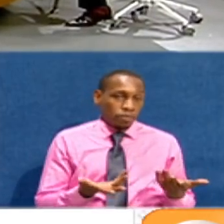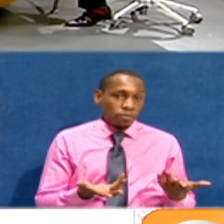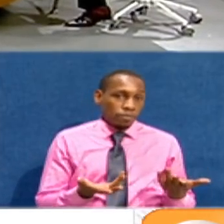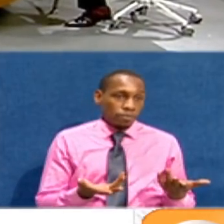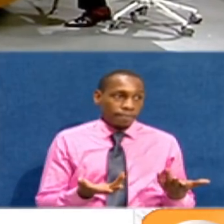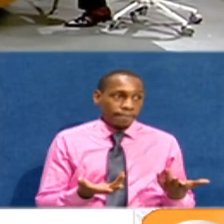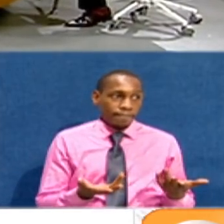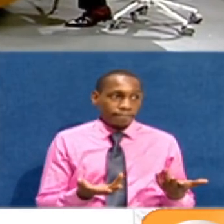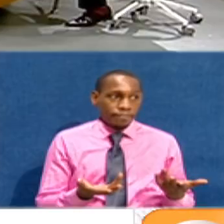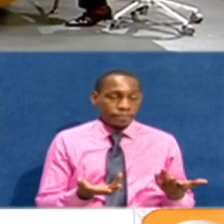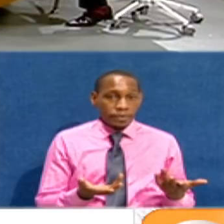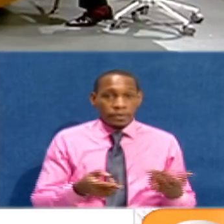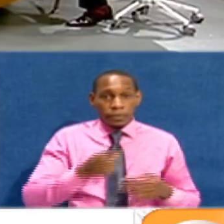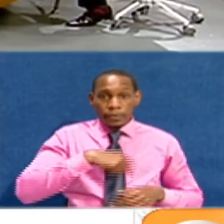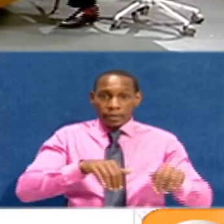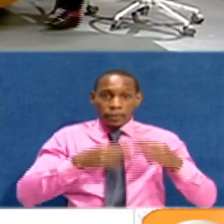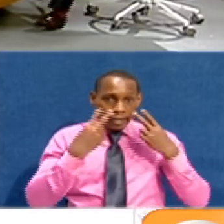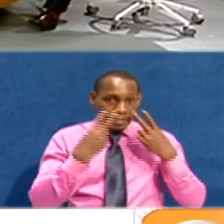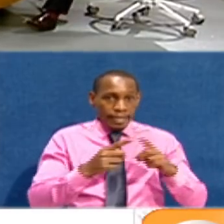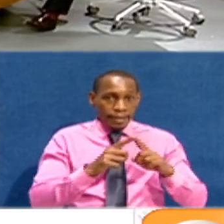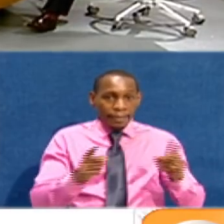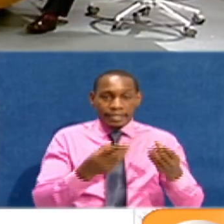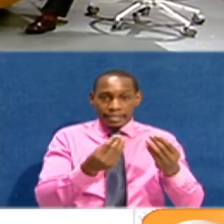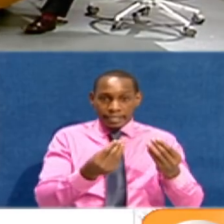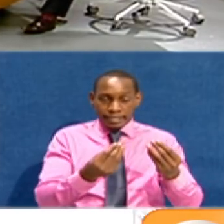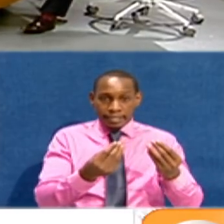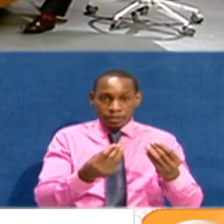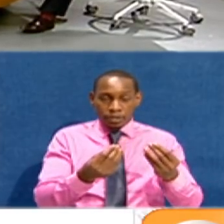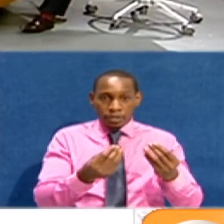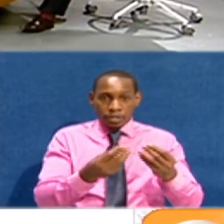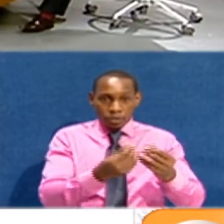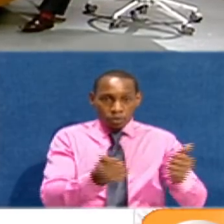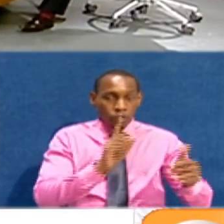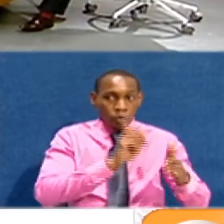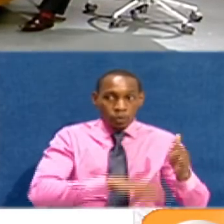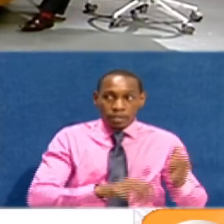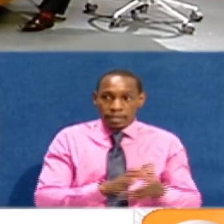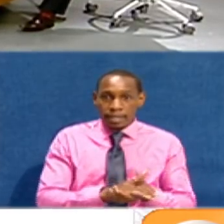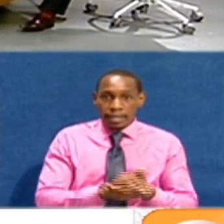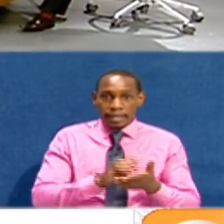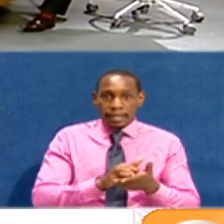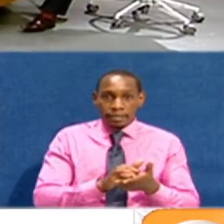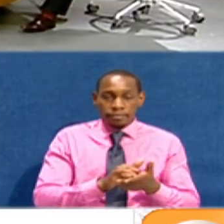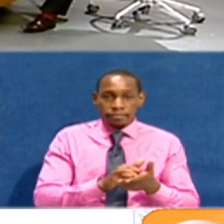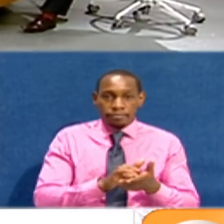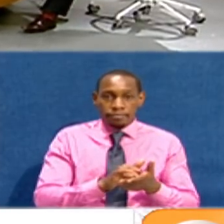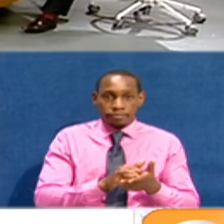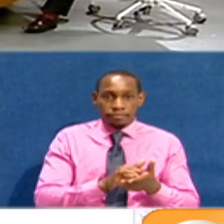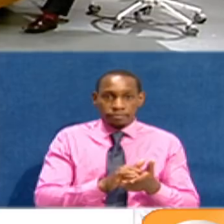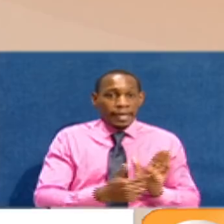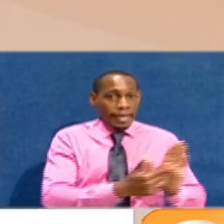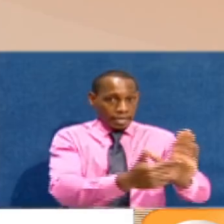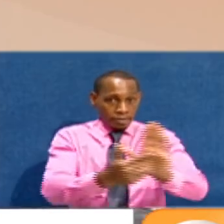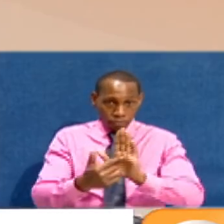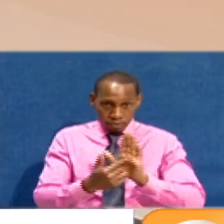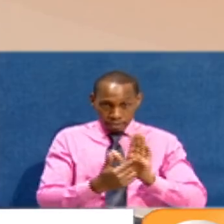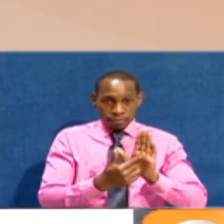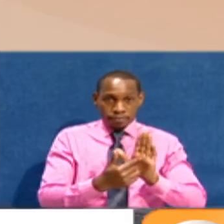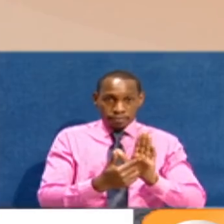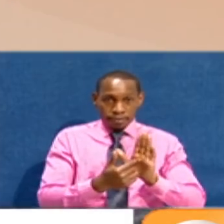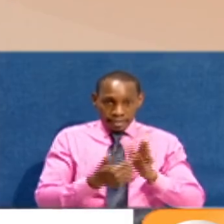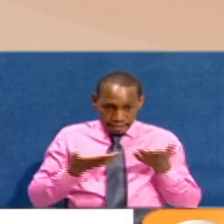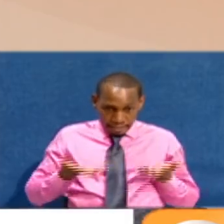So let's see. But the easiest way to deal with this would have been his appearance. Here I am.